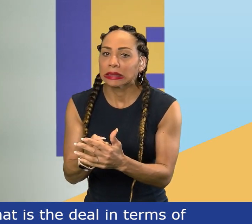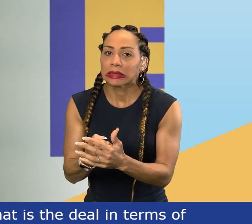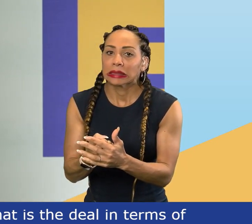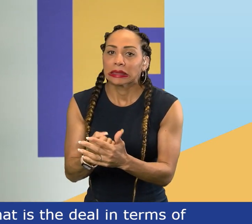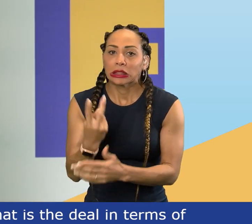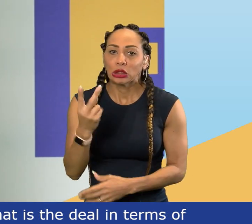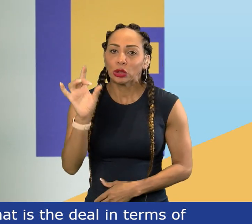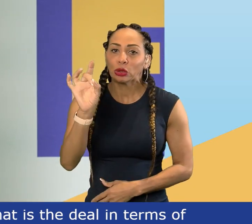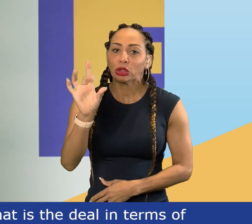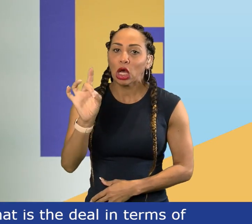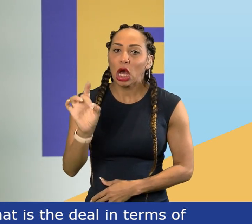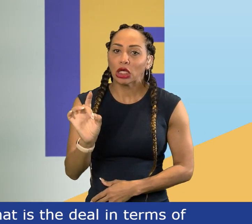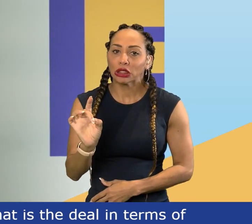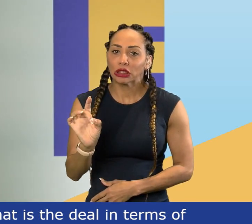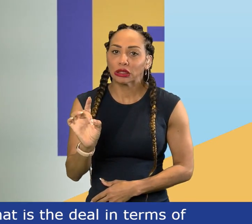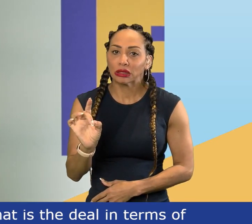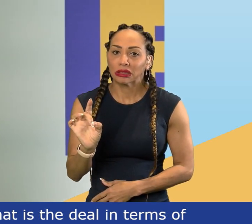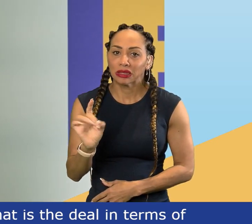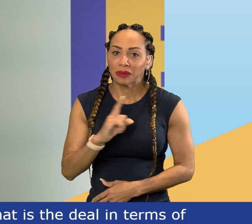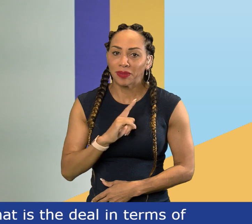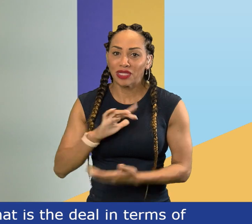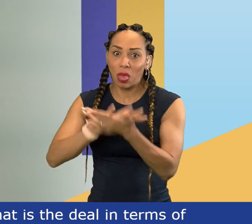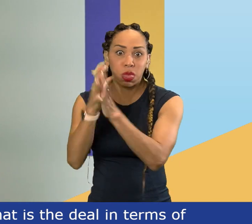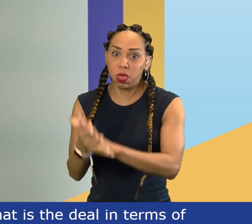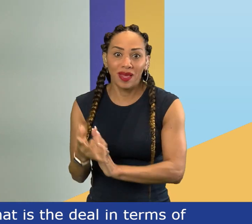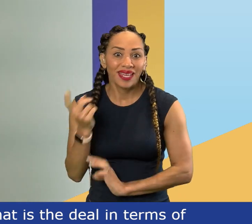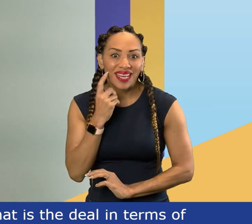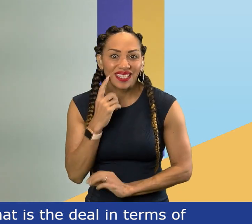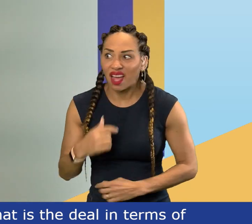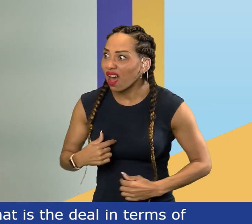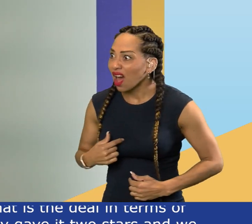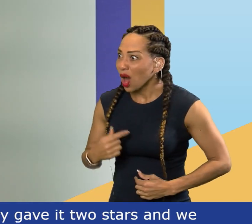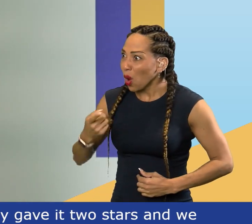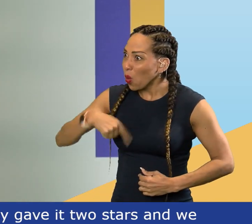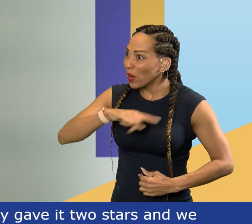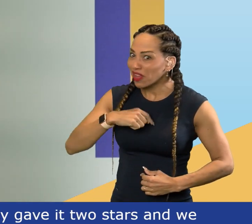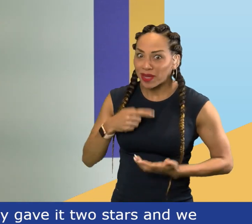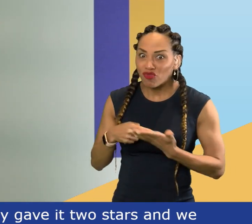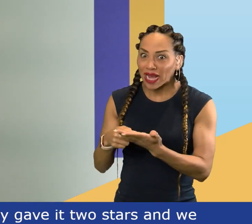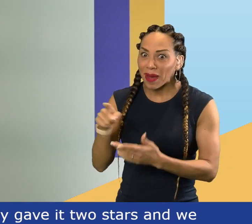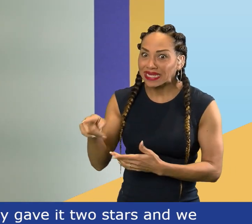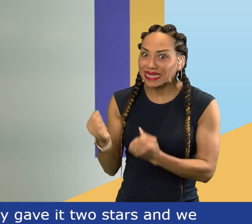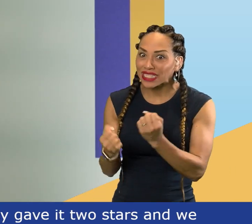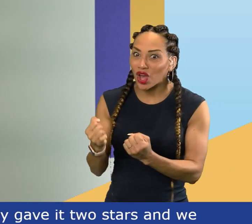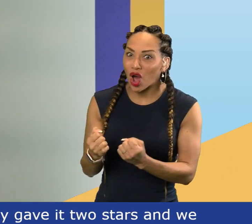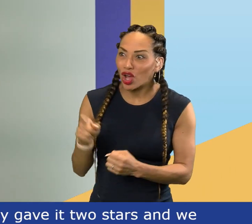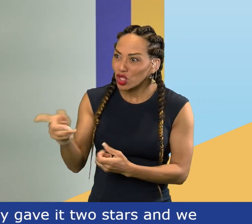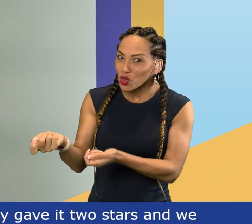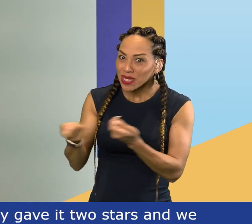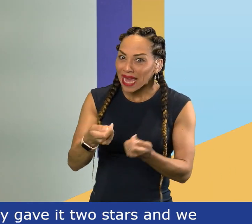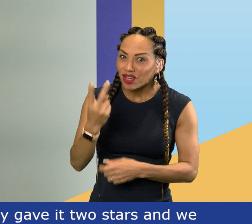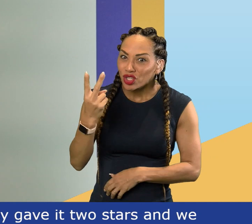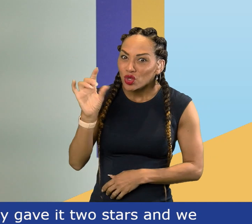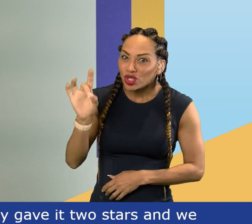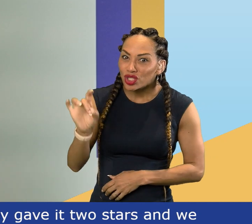okay, we've been recommending a car here that's got a 2-star safety rating. That is really worrying. How are people going to react to that? The general